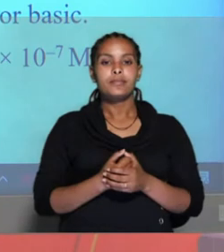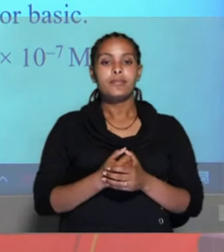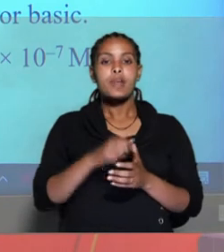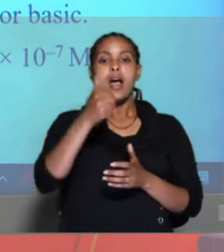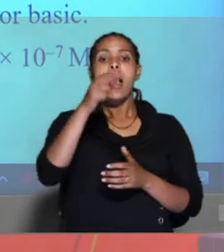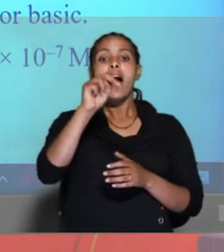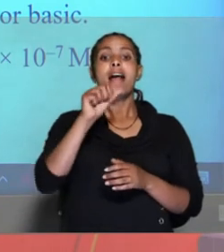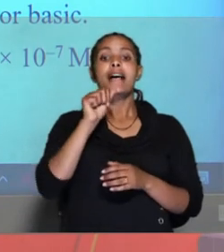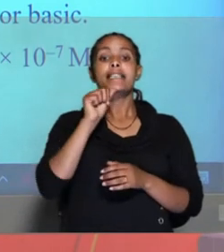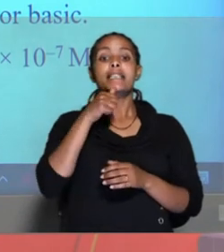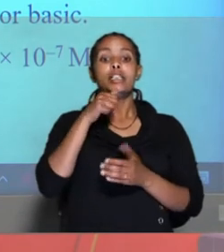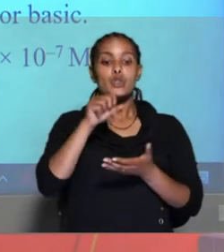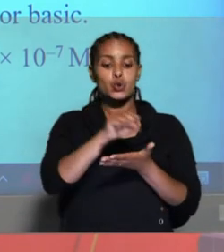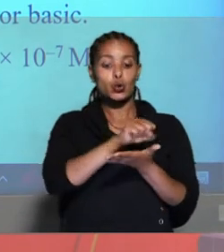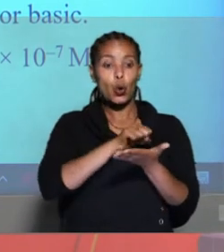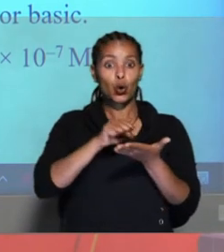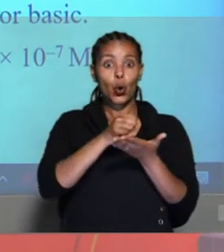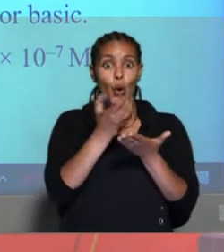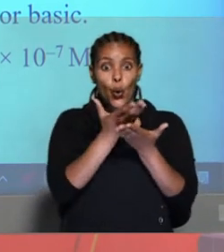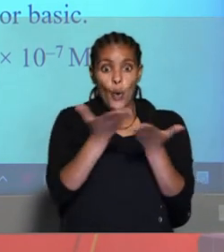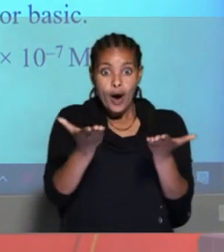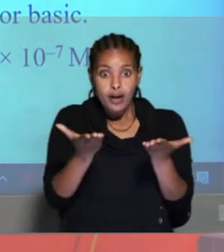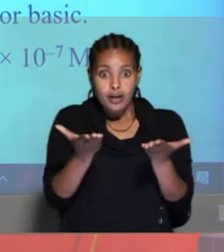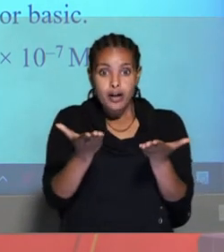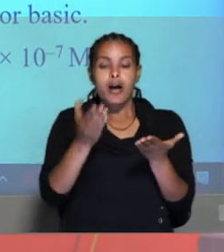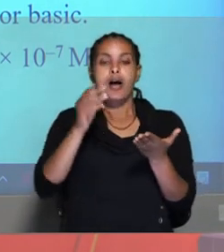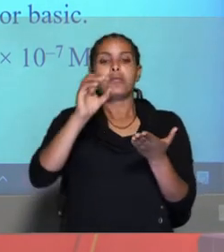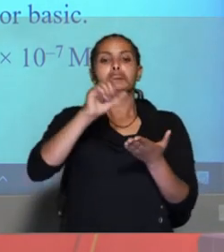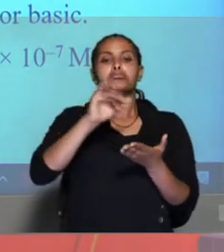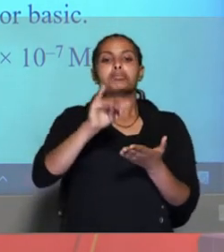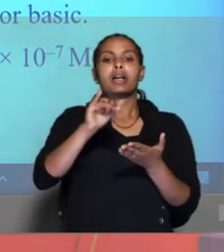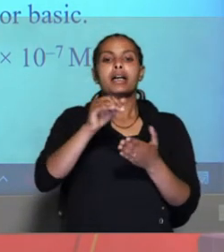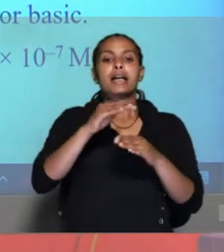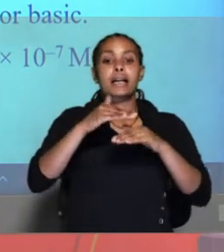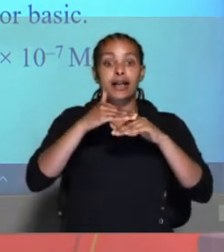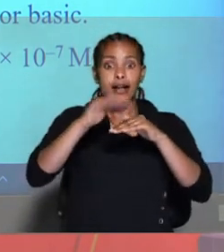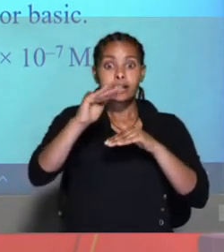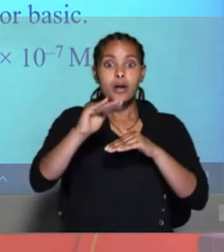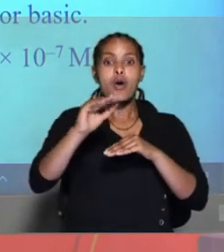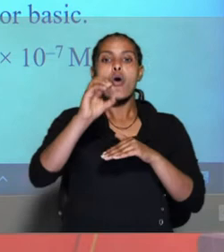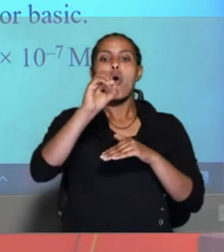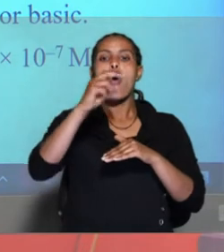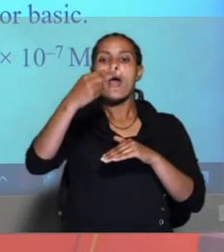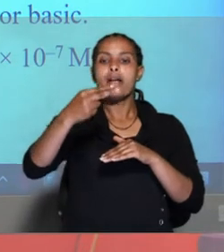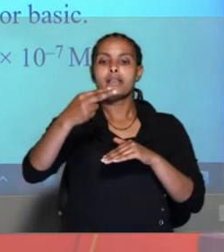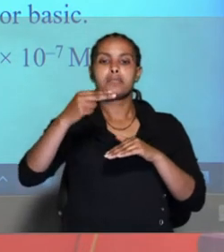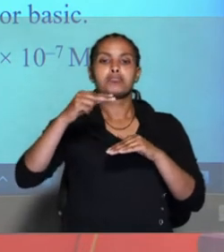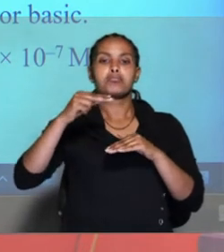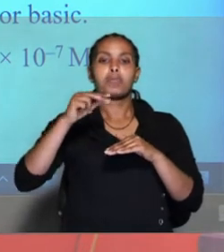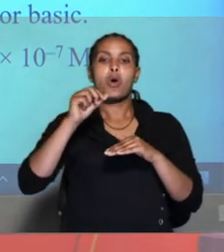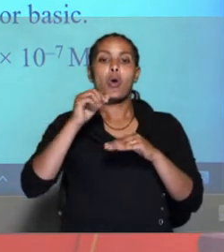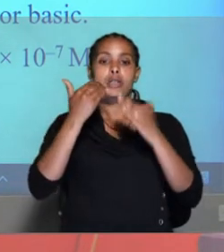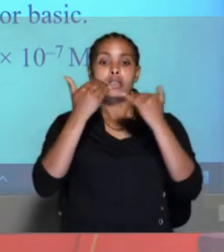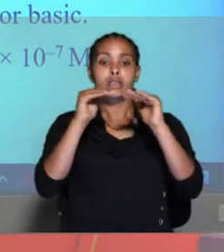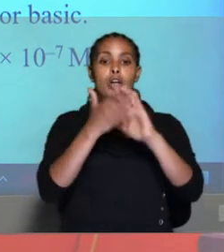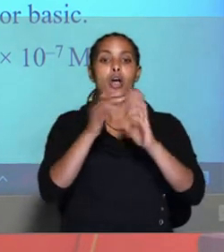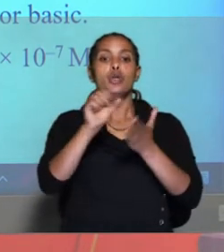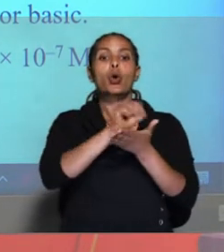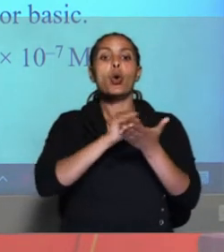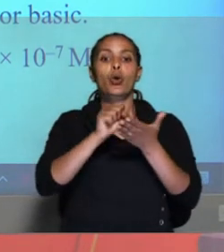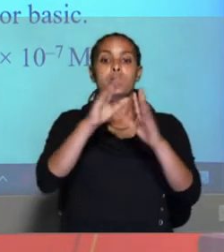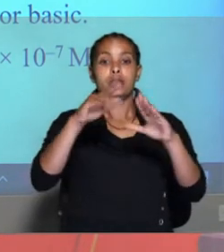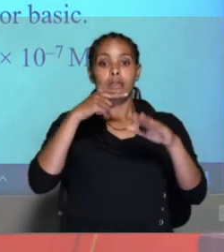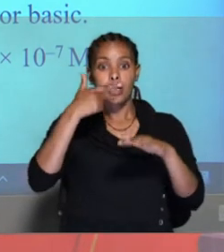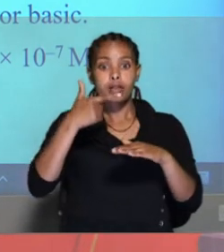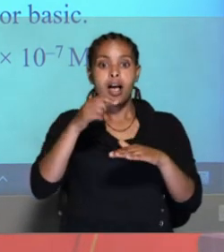An acidic solution where H plus concentration is greater than OH minus concentration. A solution is said to